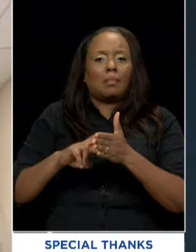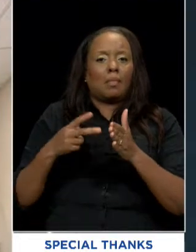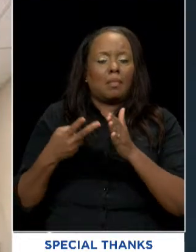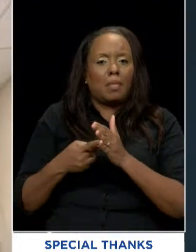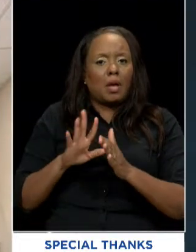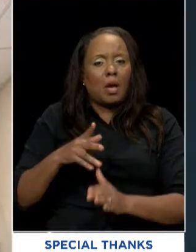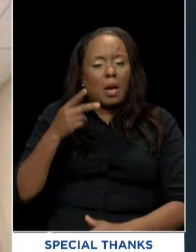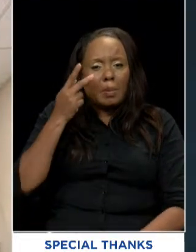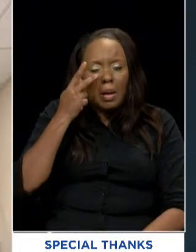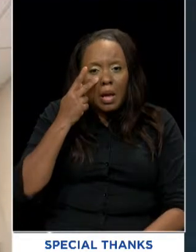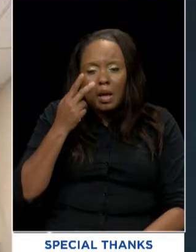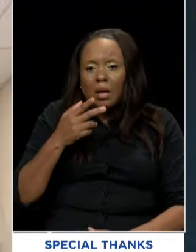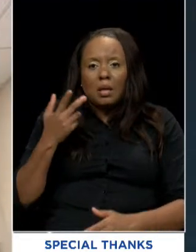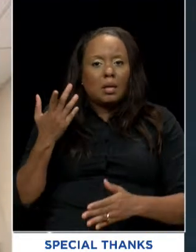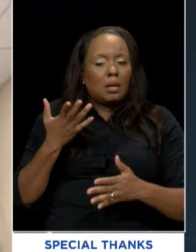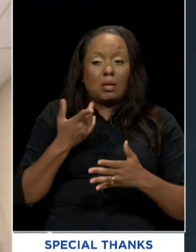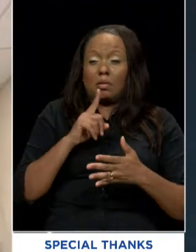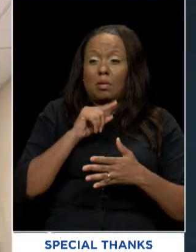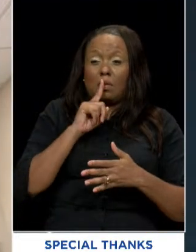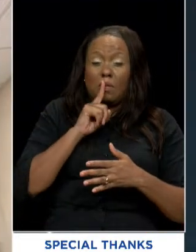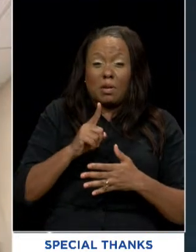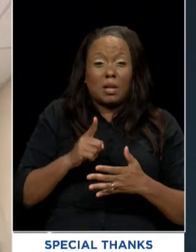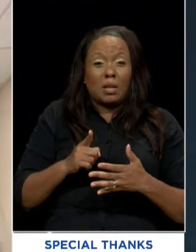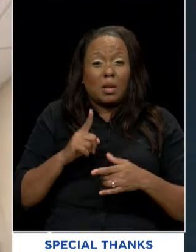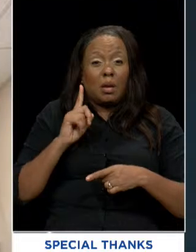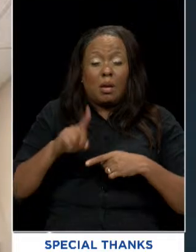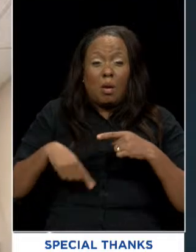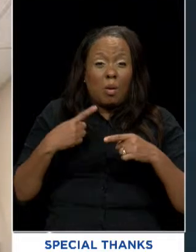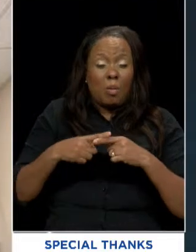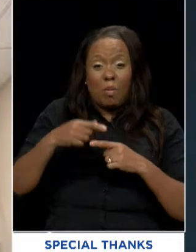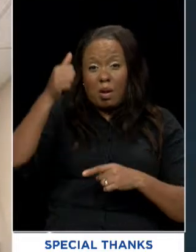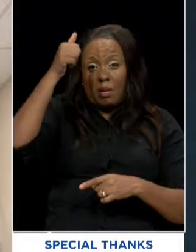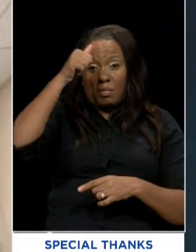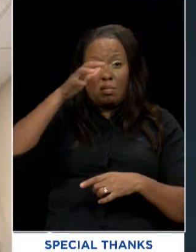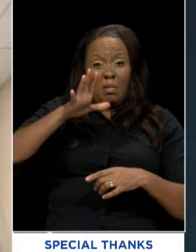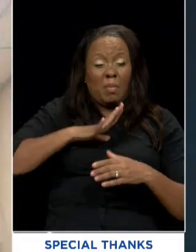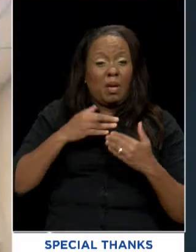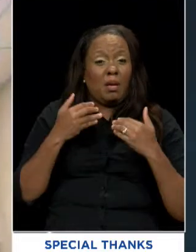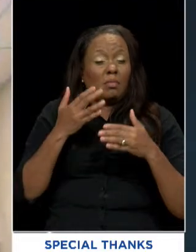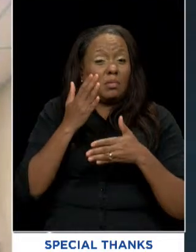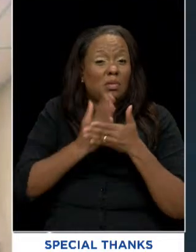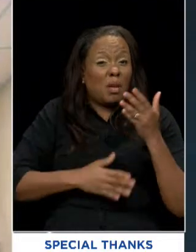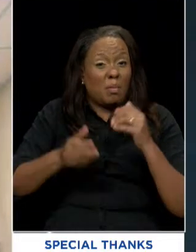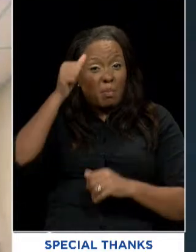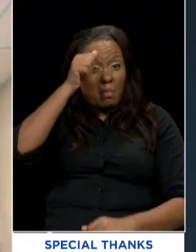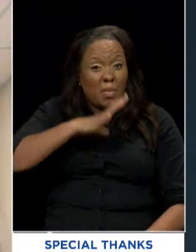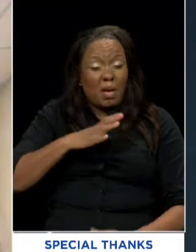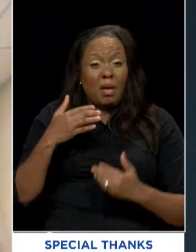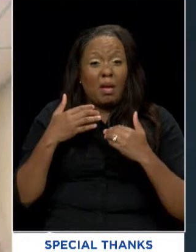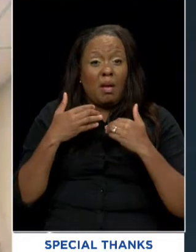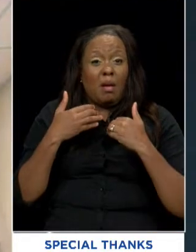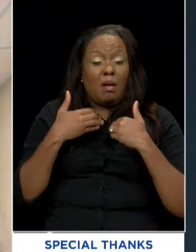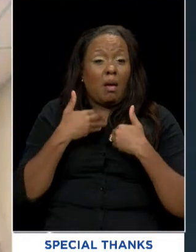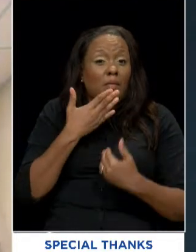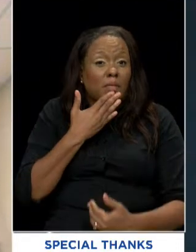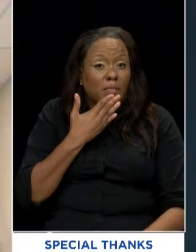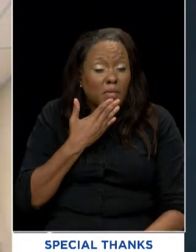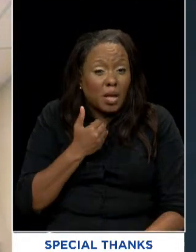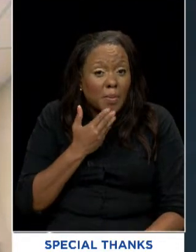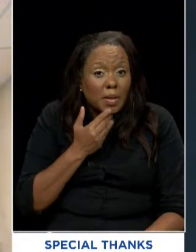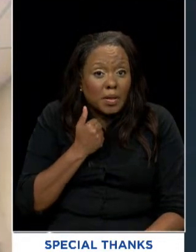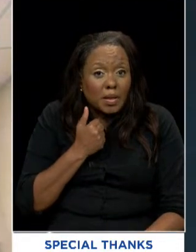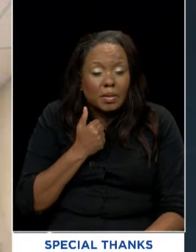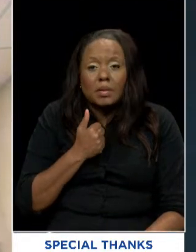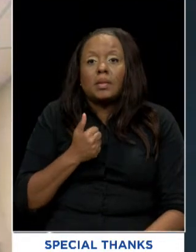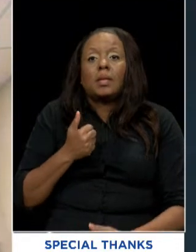penis. An erection is really a vascular event. So therefore, if you do not have a good blood supply into the penis, therefore